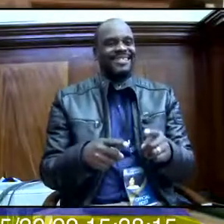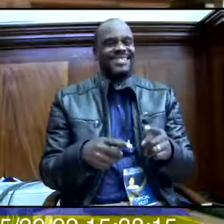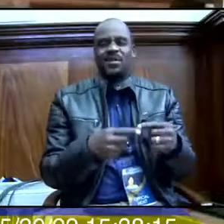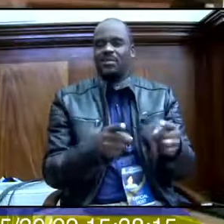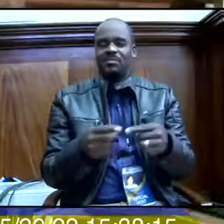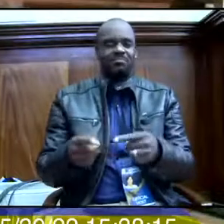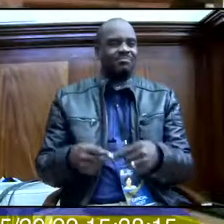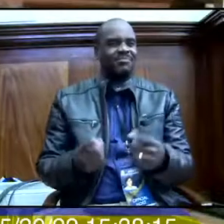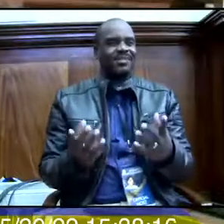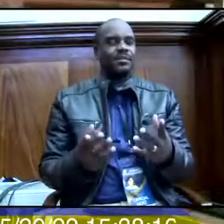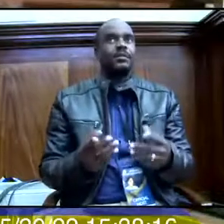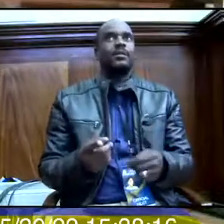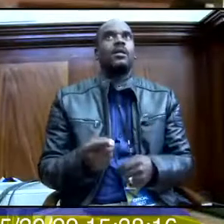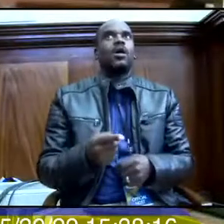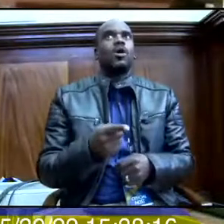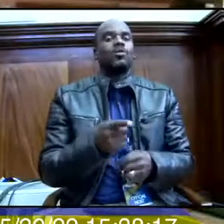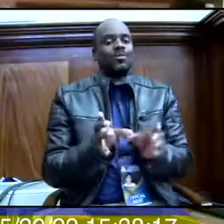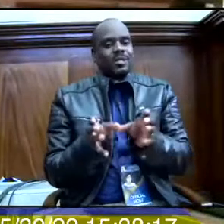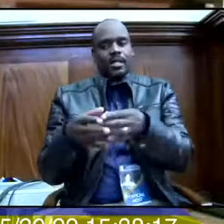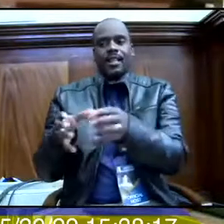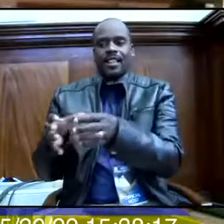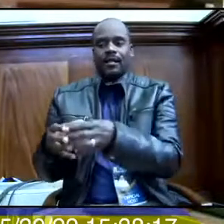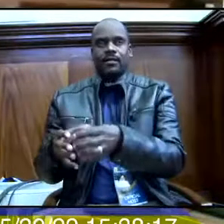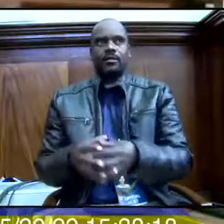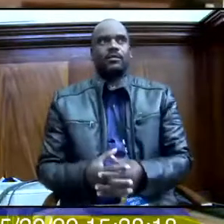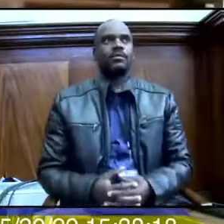than subjugated classia